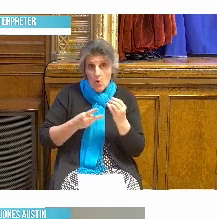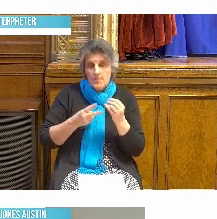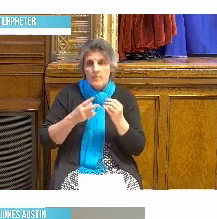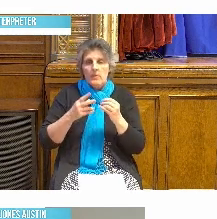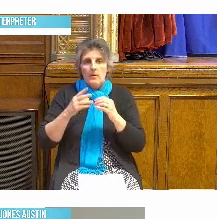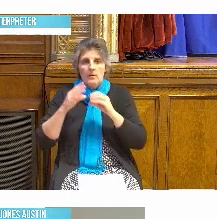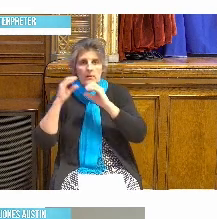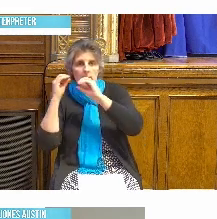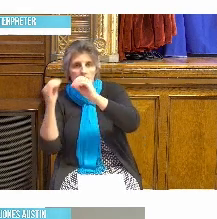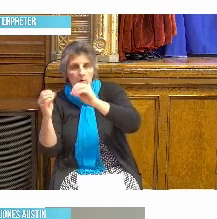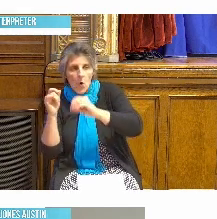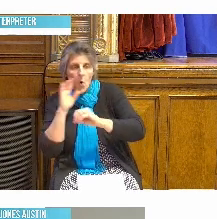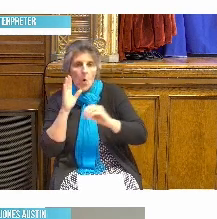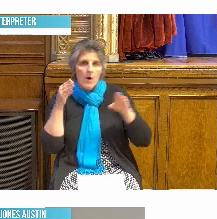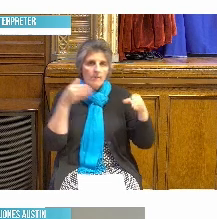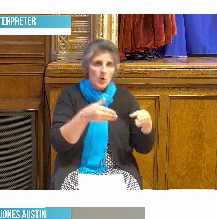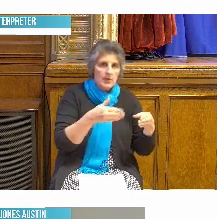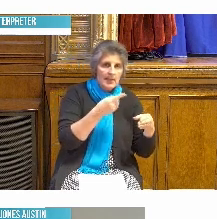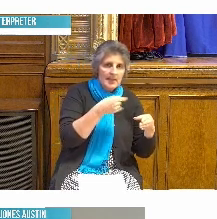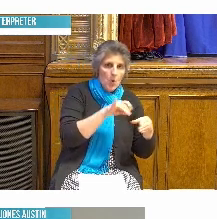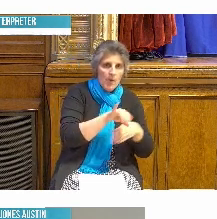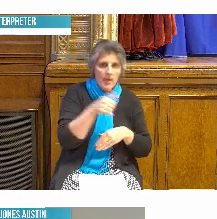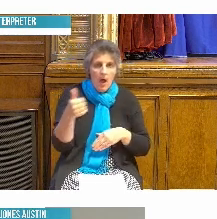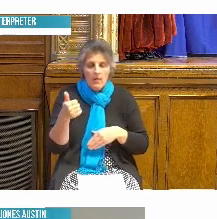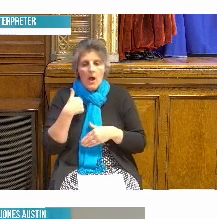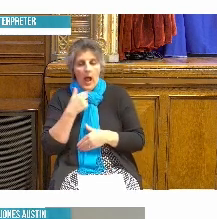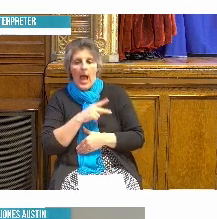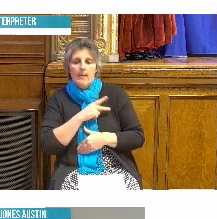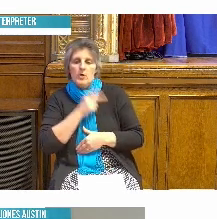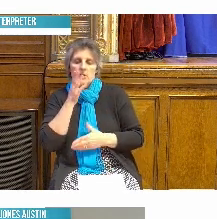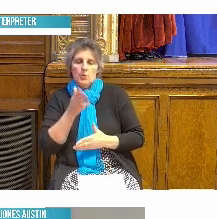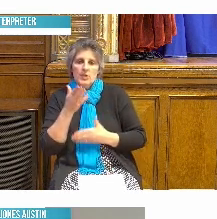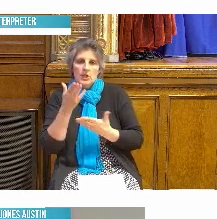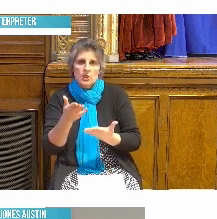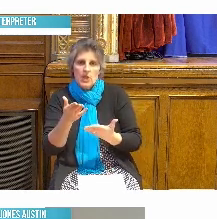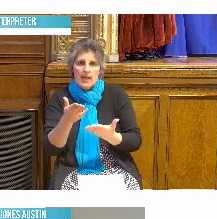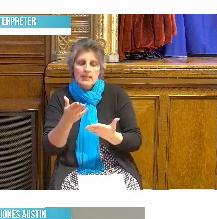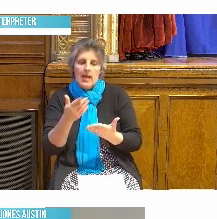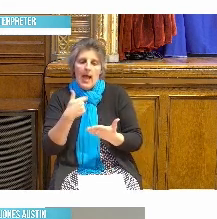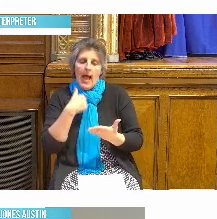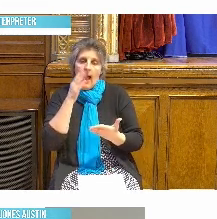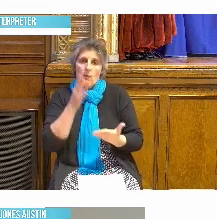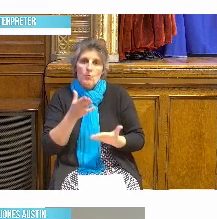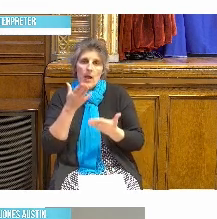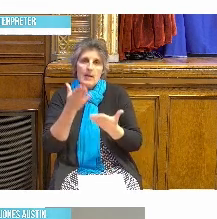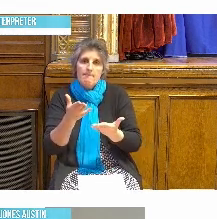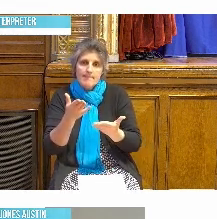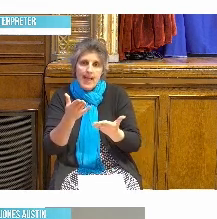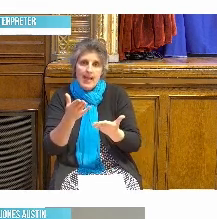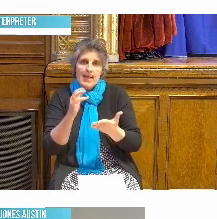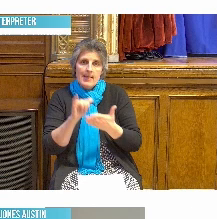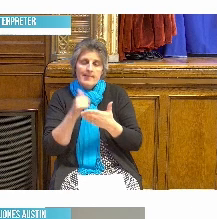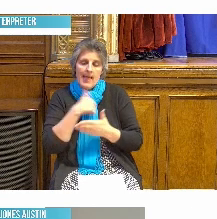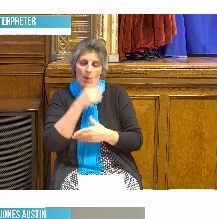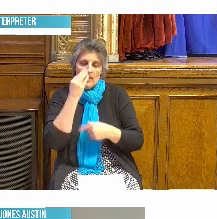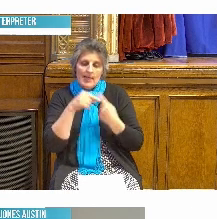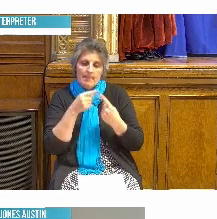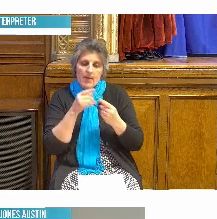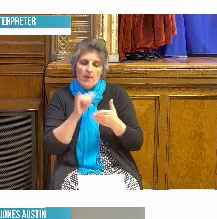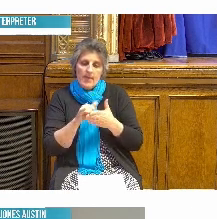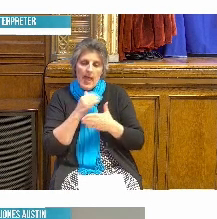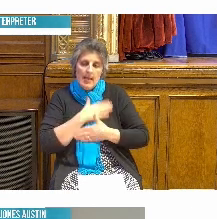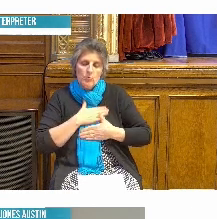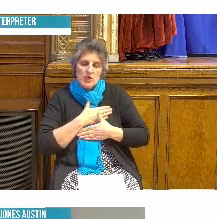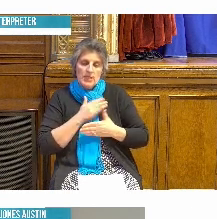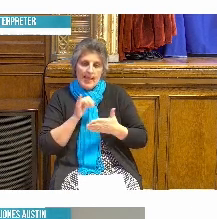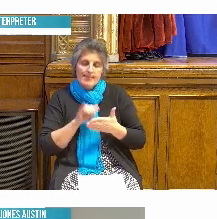leaning in one space or the other? I personally would suggest, I would recommend that we think about that and we appreciate